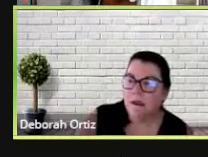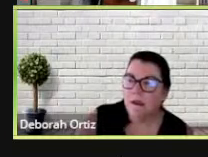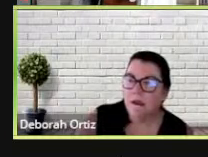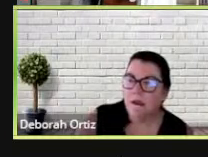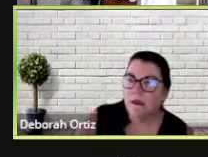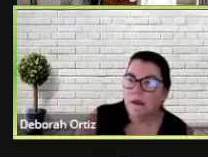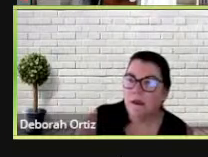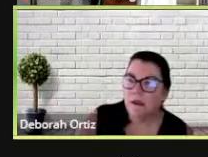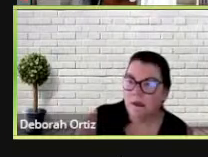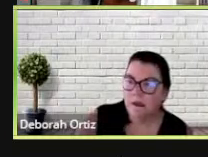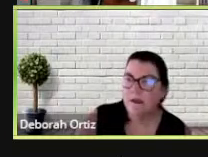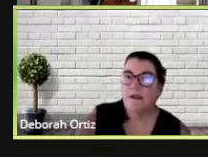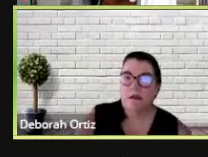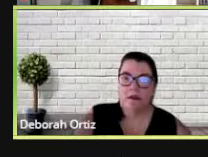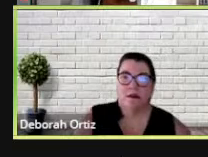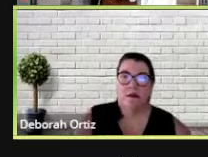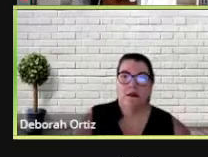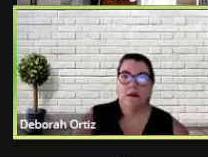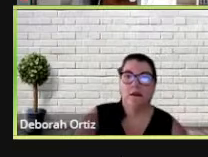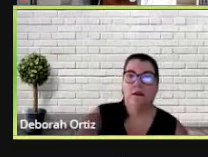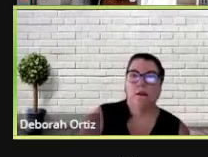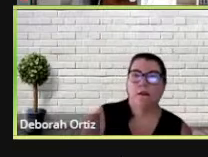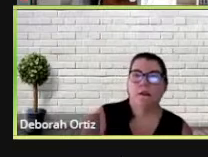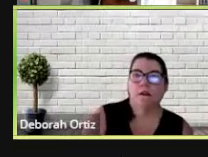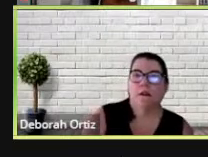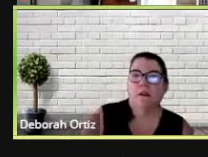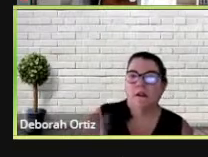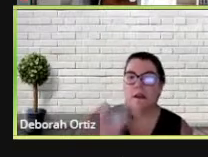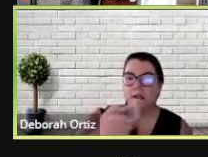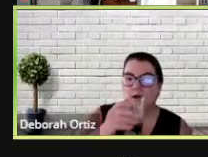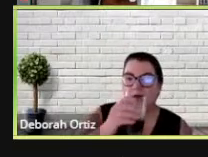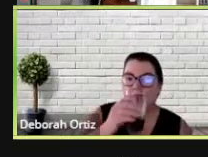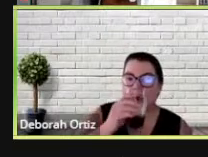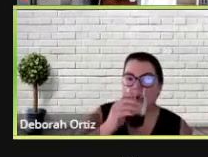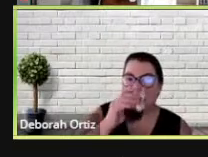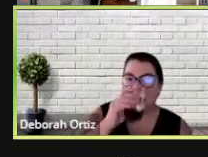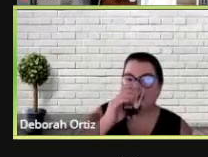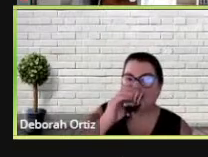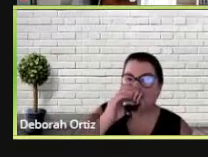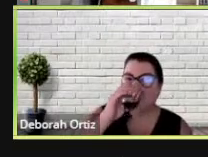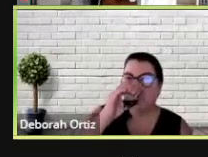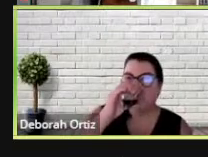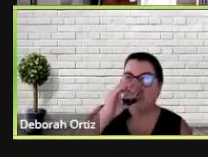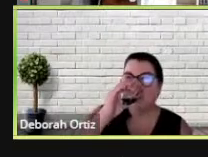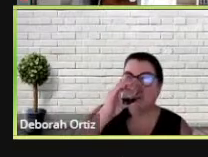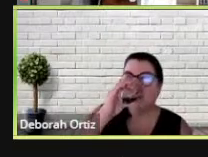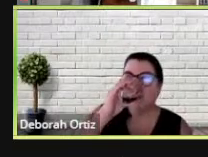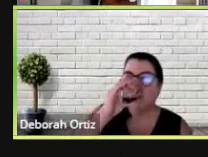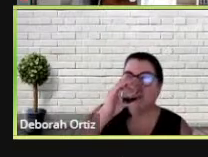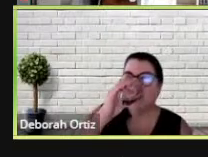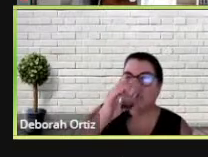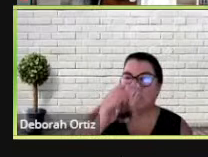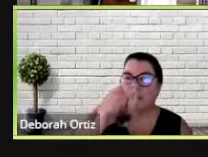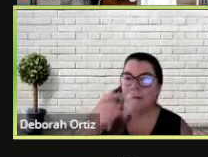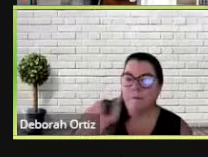on public health and science. So it's very nice to have you here to answer our questions. And I'm wondering if you can